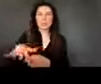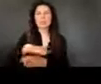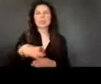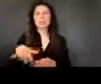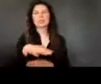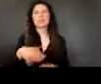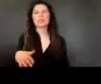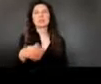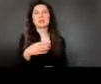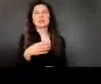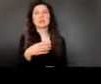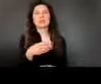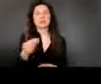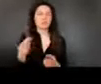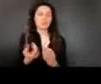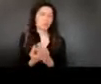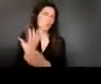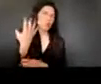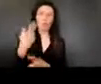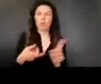just grow from there. And